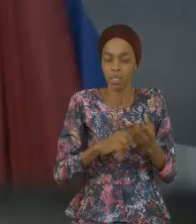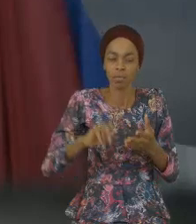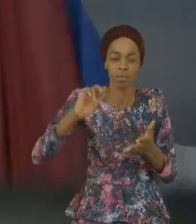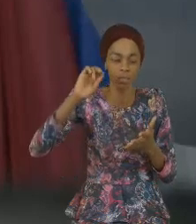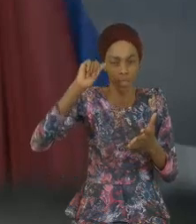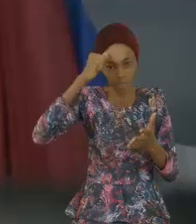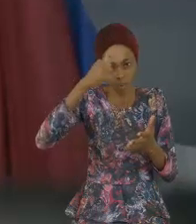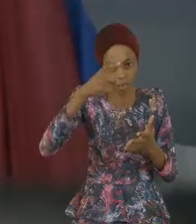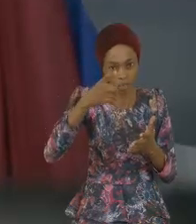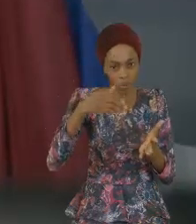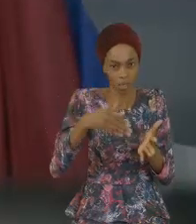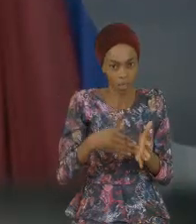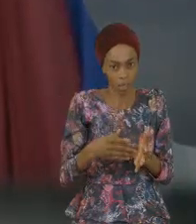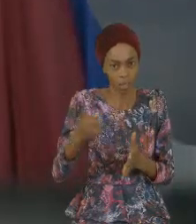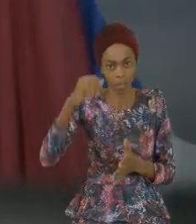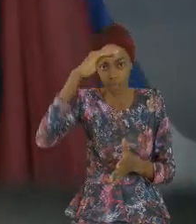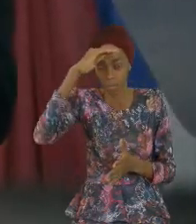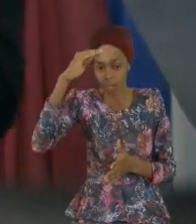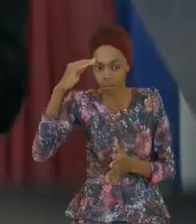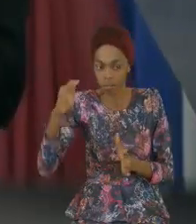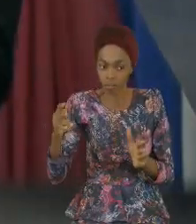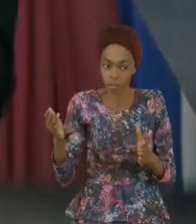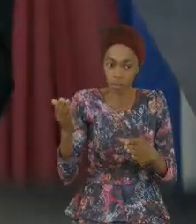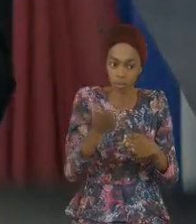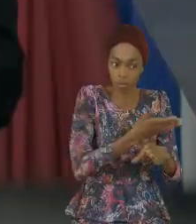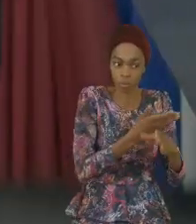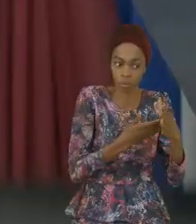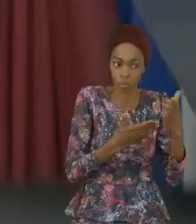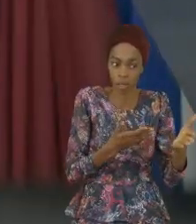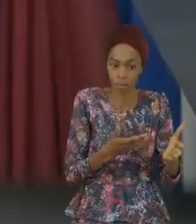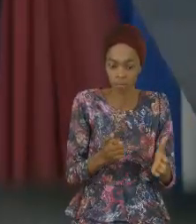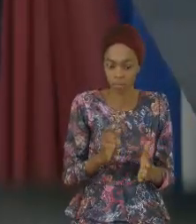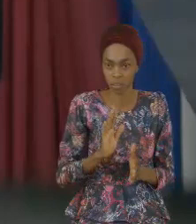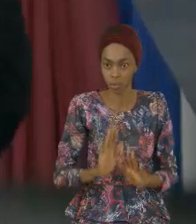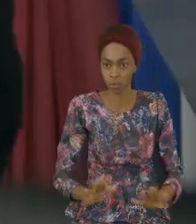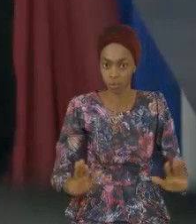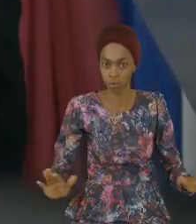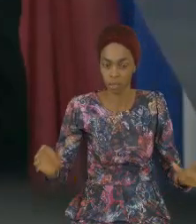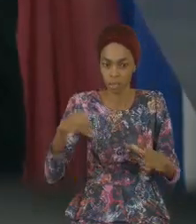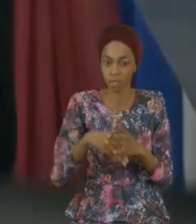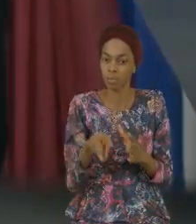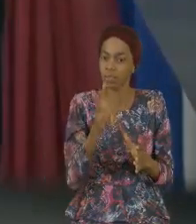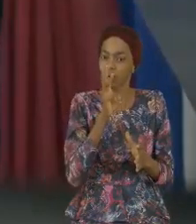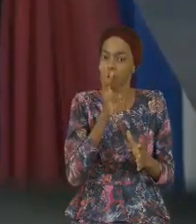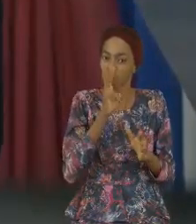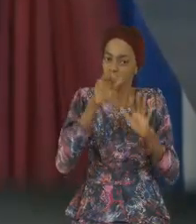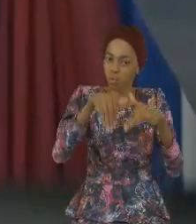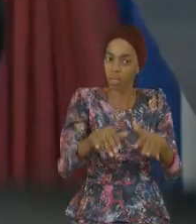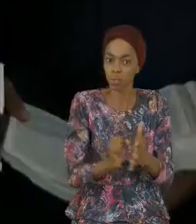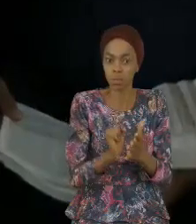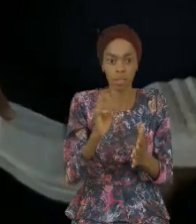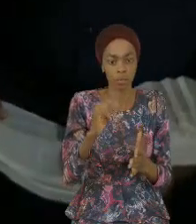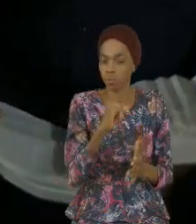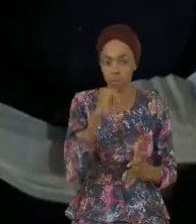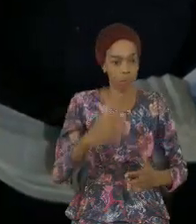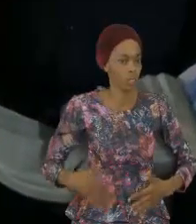The man that threw them, those children, into the sea so that they will not live.